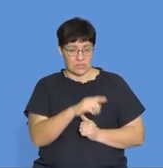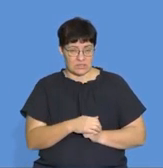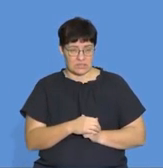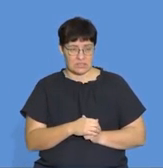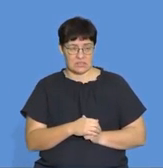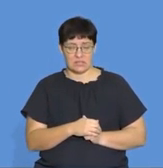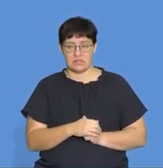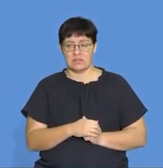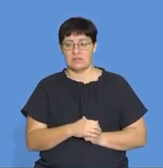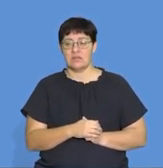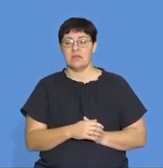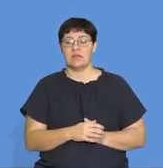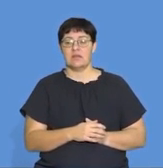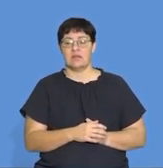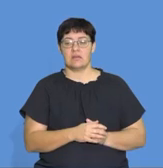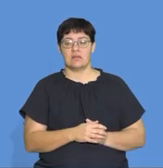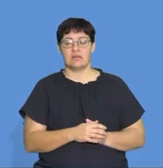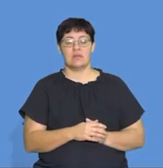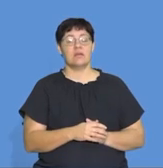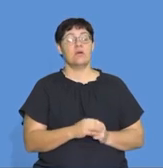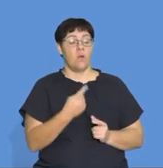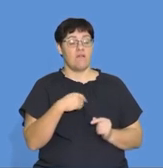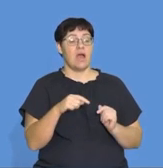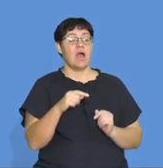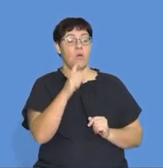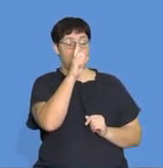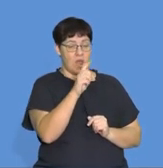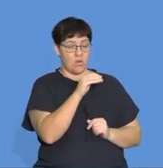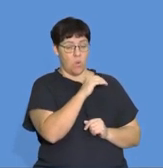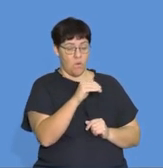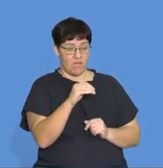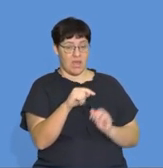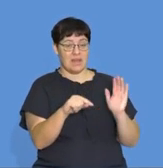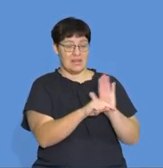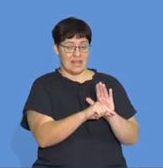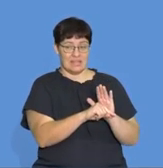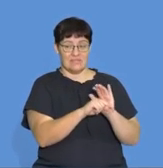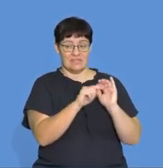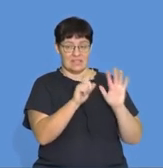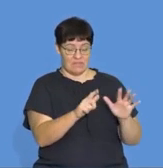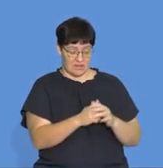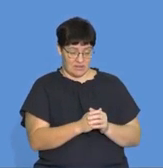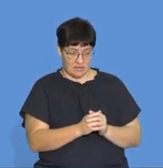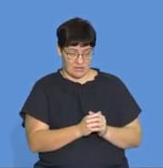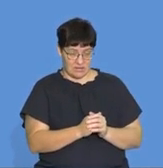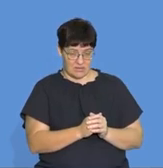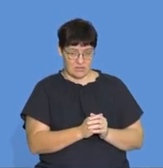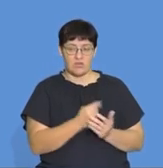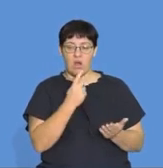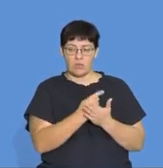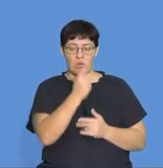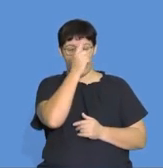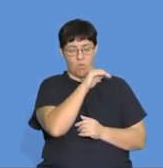by negative 1 over 7. Remember I said you always say 1 over the